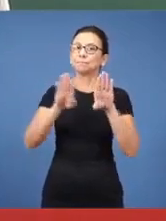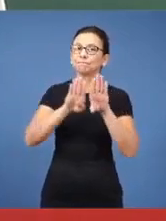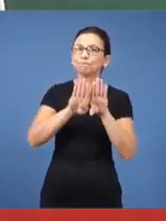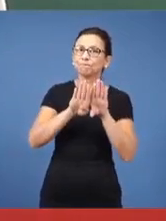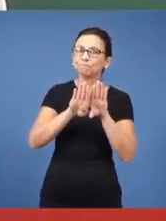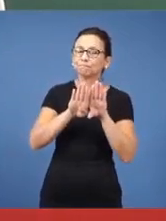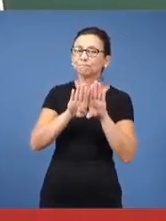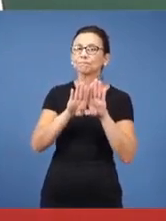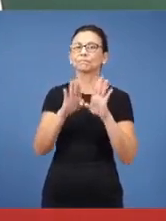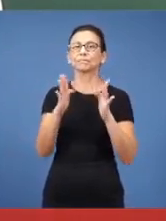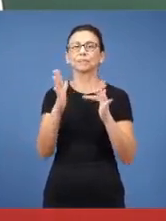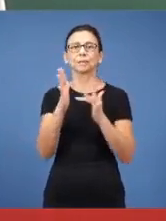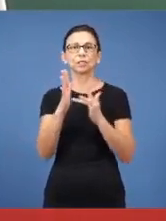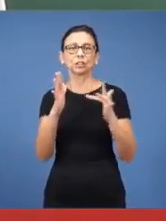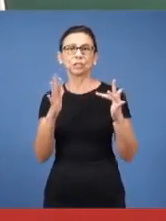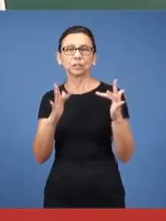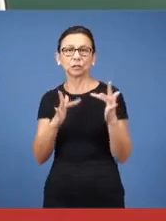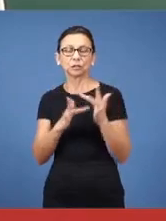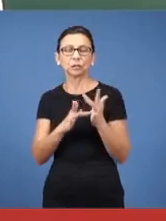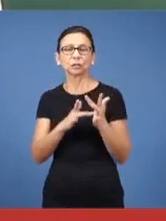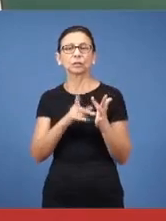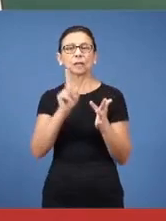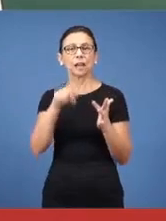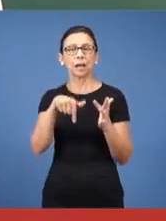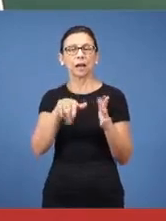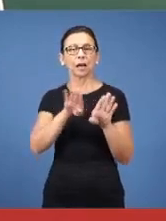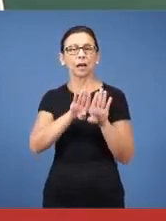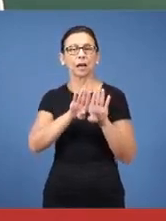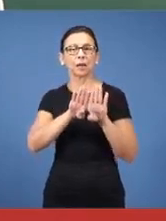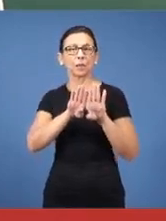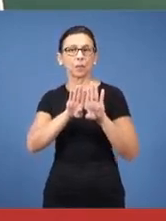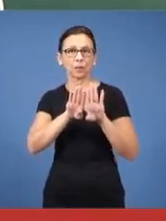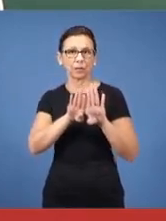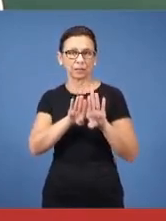Jesus. It is the same that was closed there